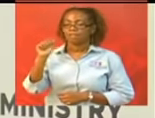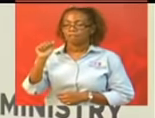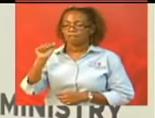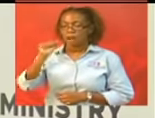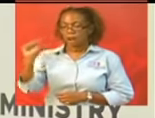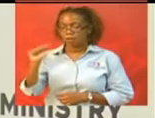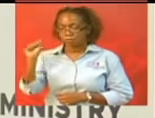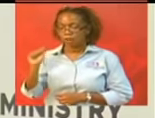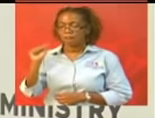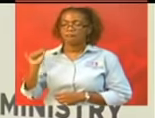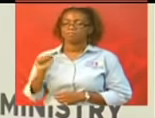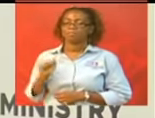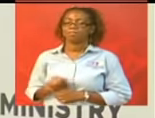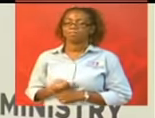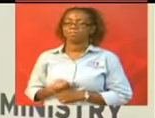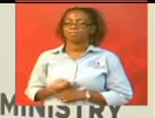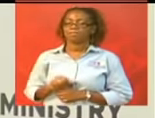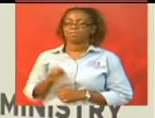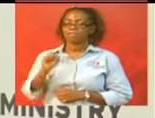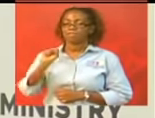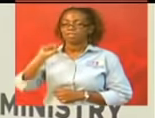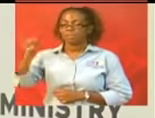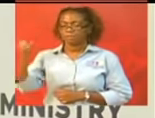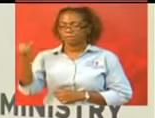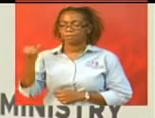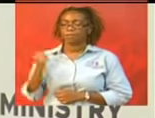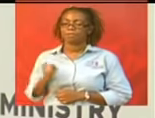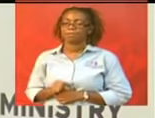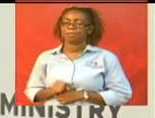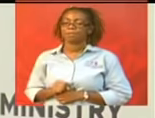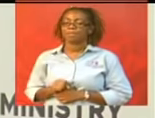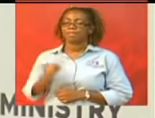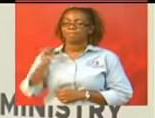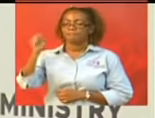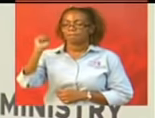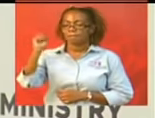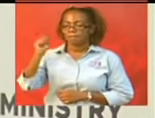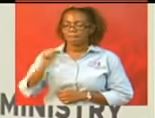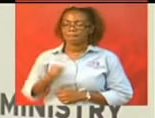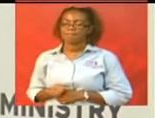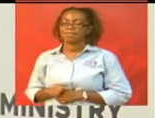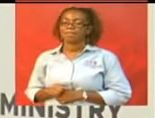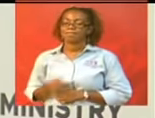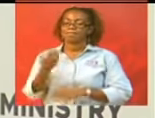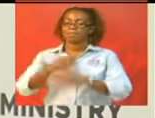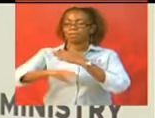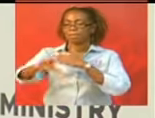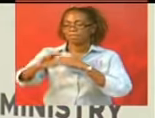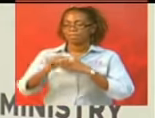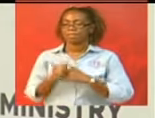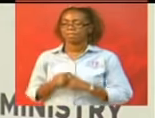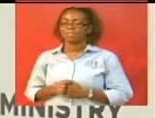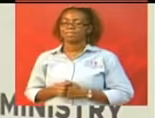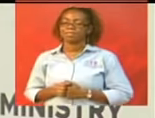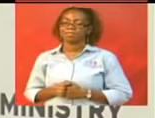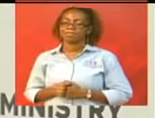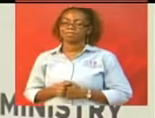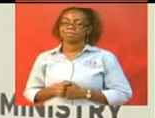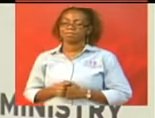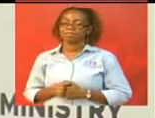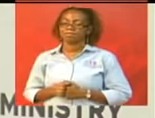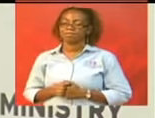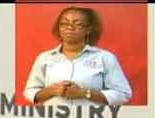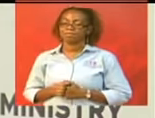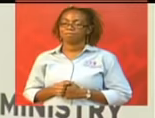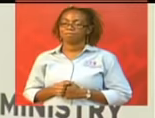Enhanced Health Center, Arima District Health Facility, Chaguanas District Health Facility, the